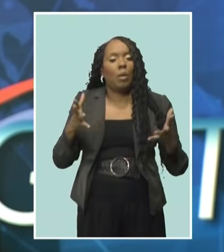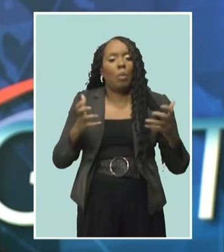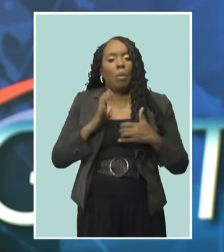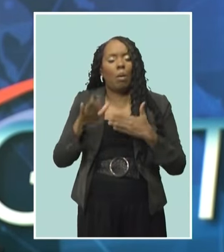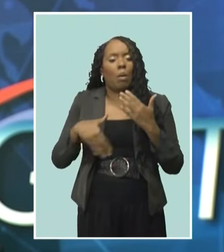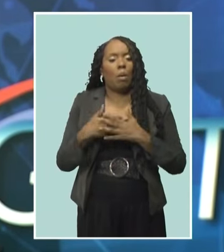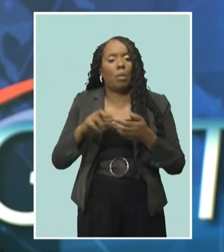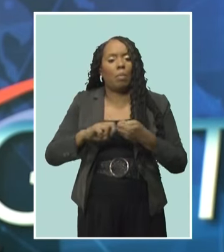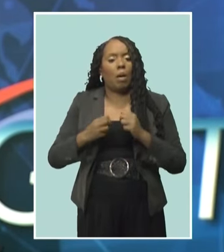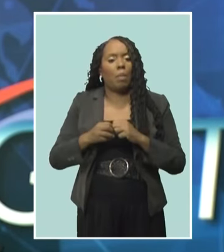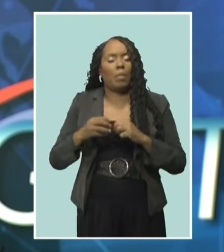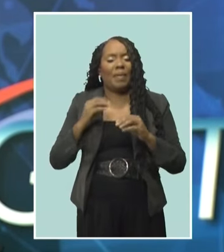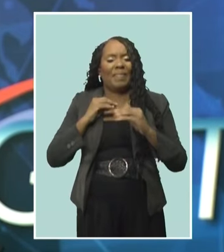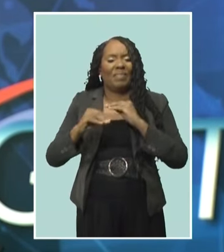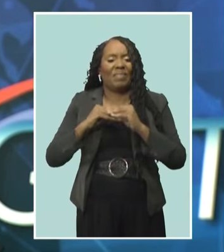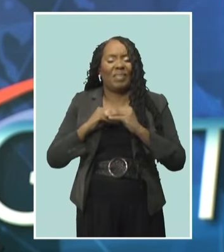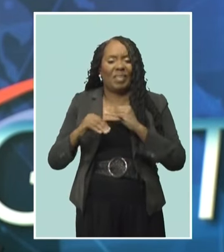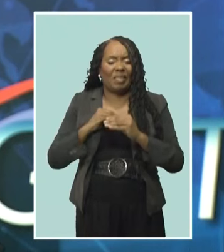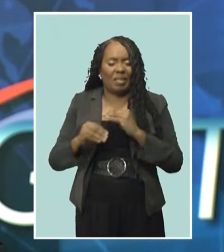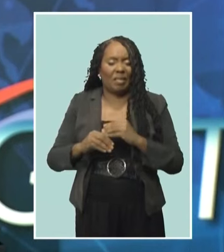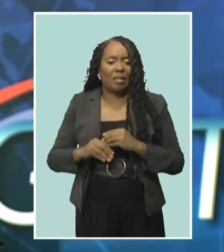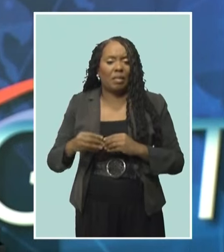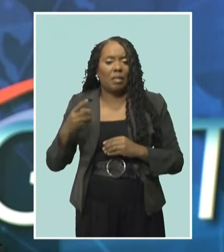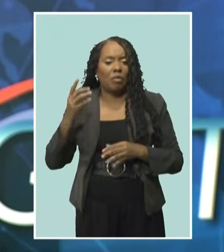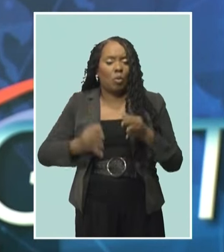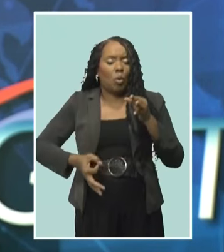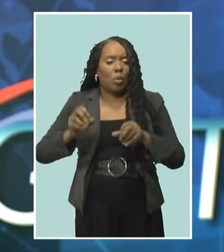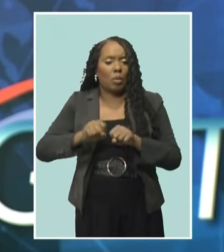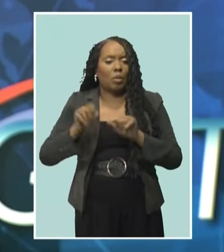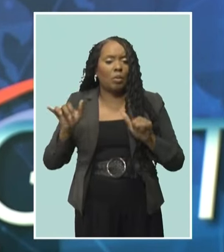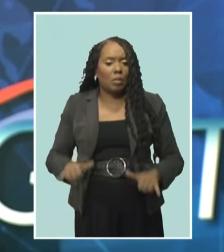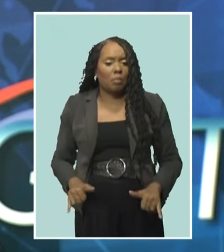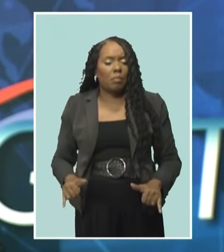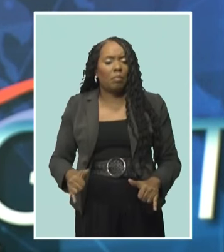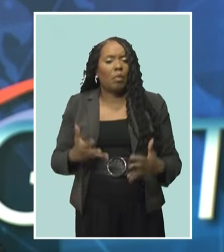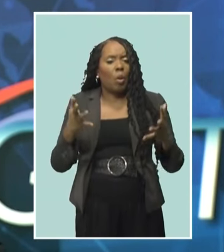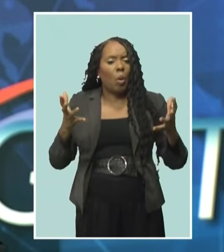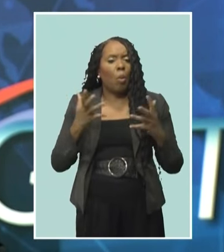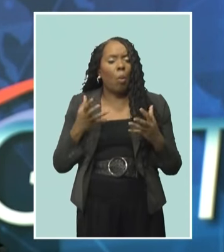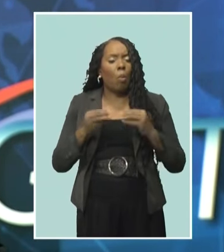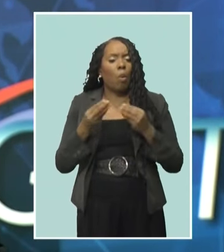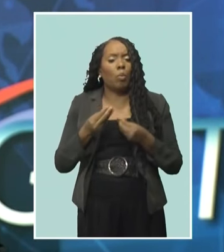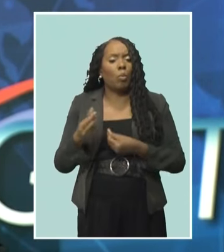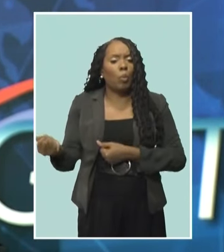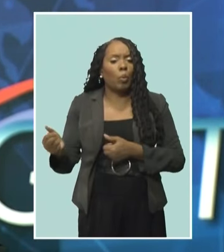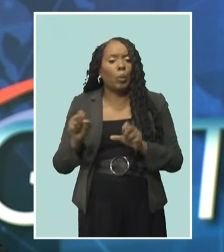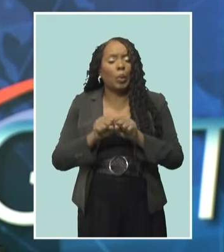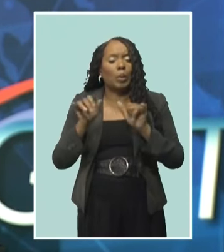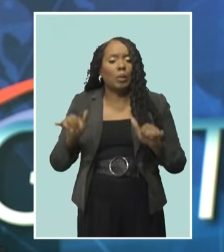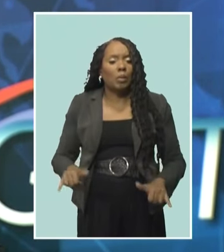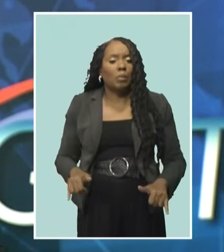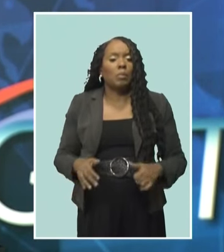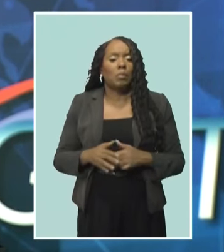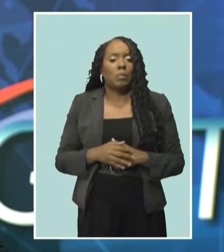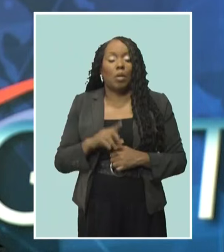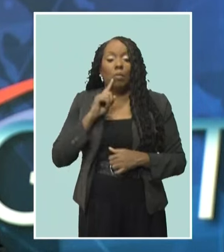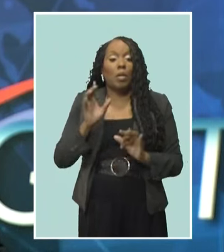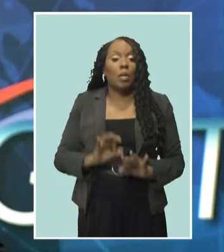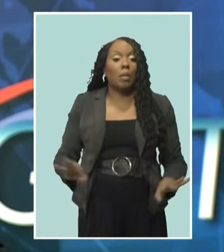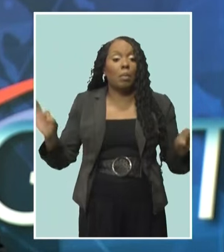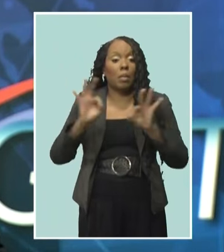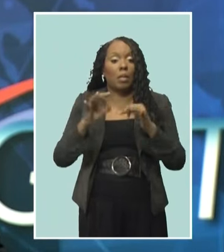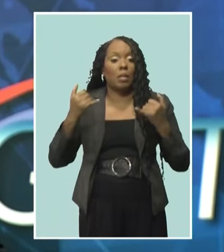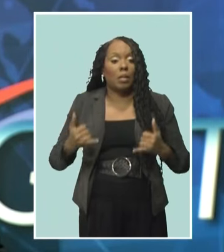historical anomaly needs to be addressed to allow for improvements in the judicial system. Sir Patterson adds that his call is important at